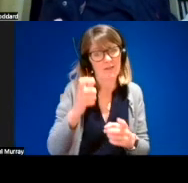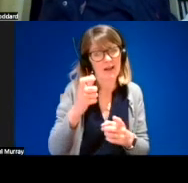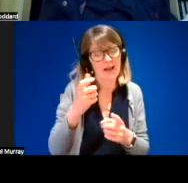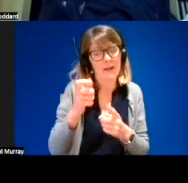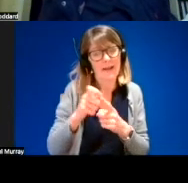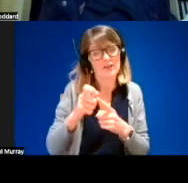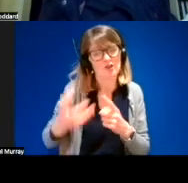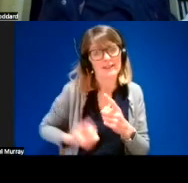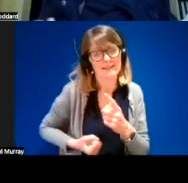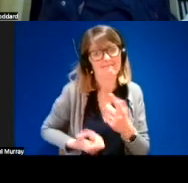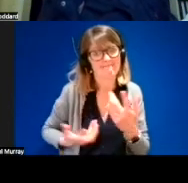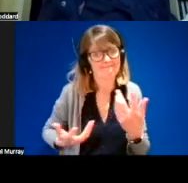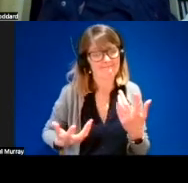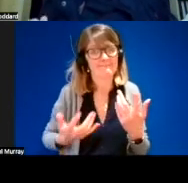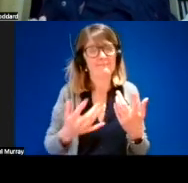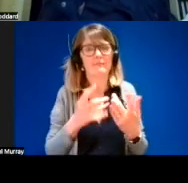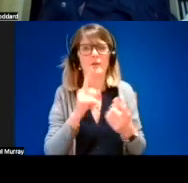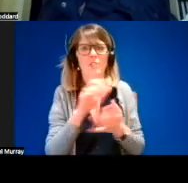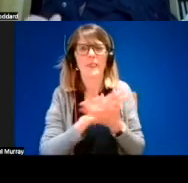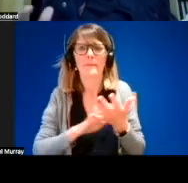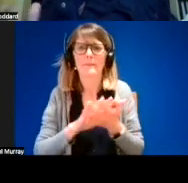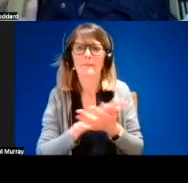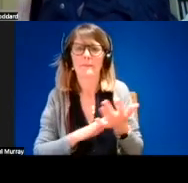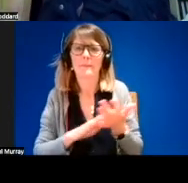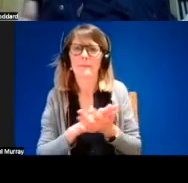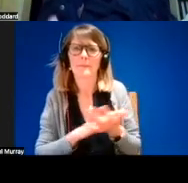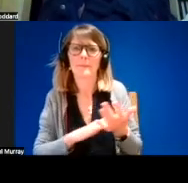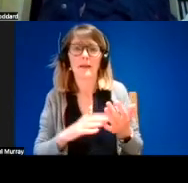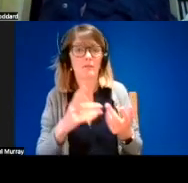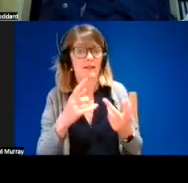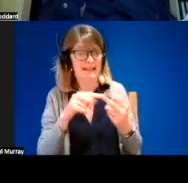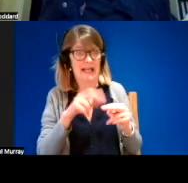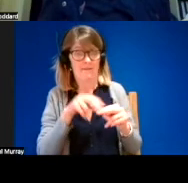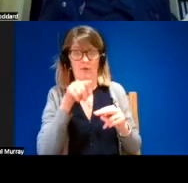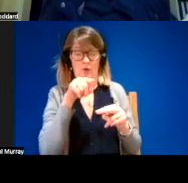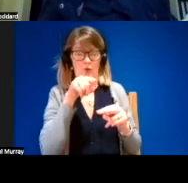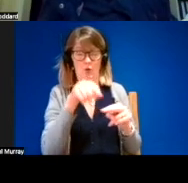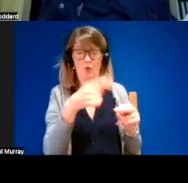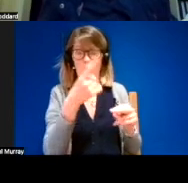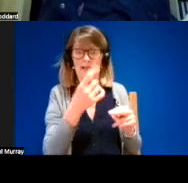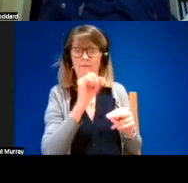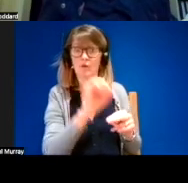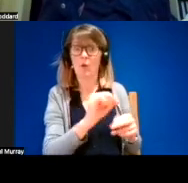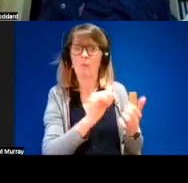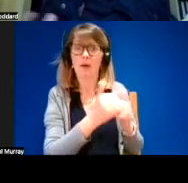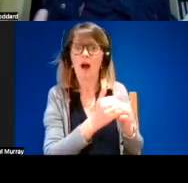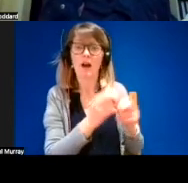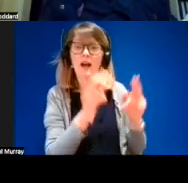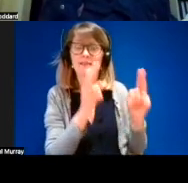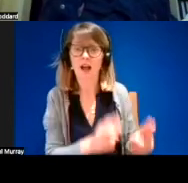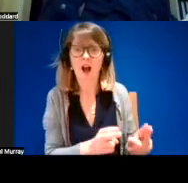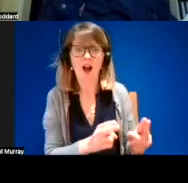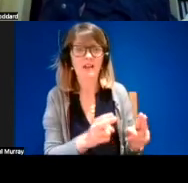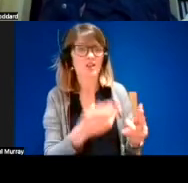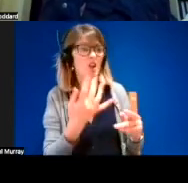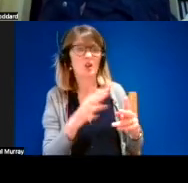Which means that should you be the one whose partner dies, though you have quite possibly worked just as hard as